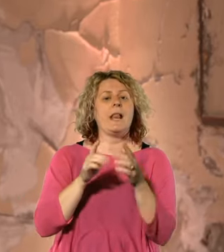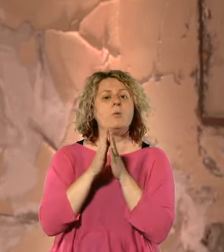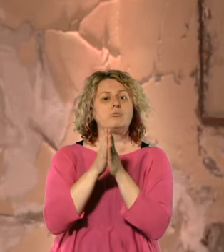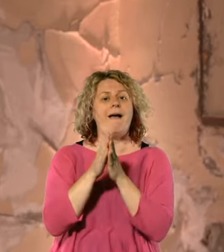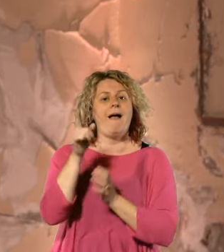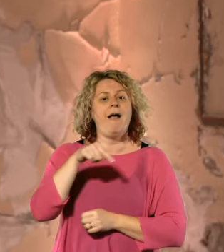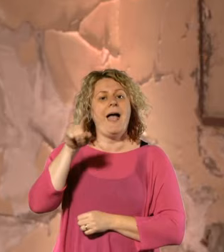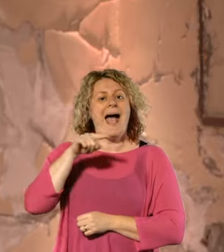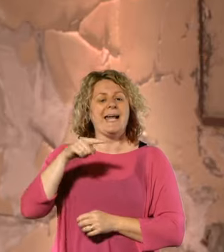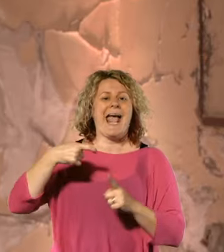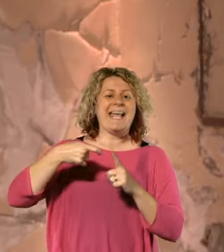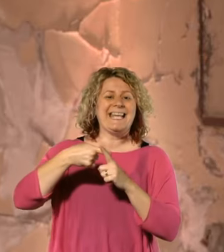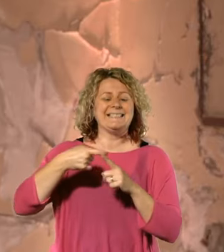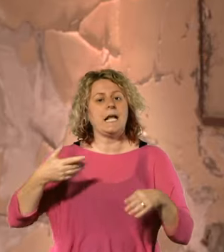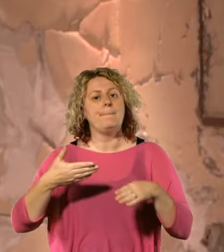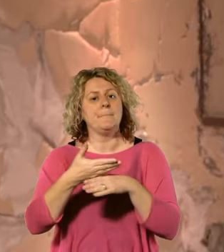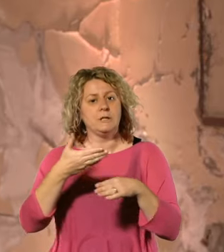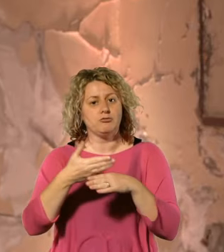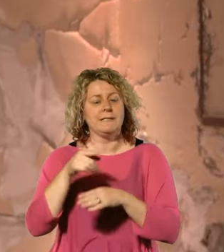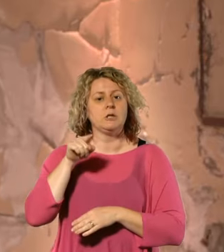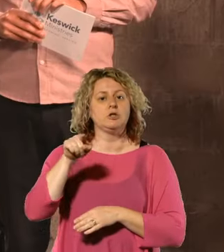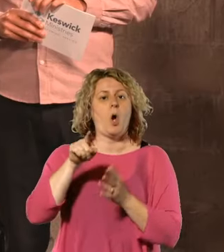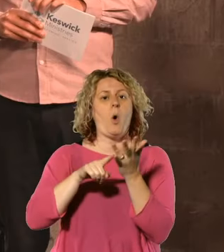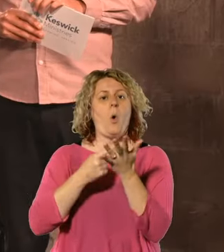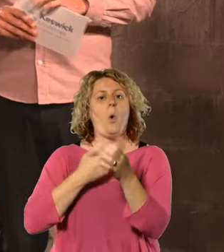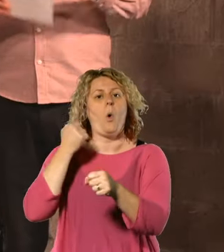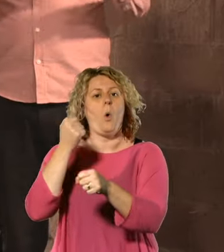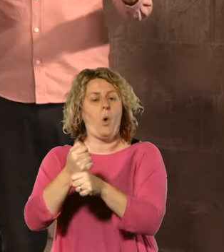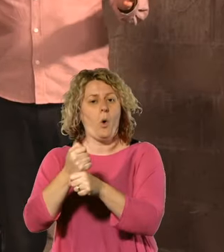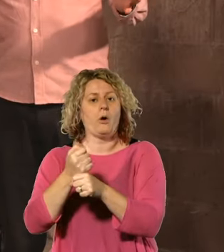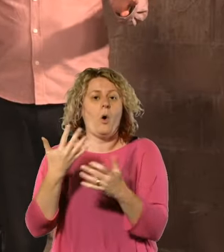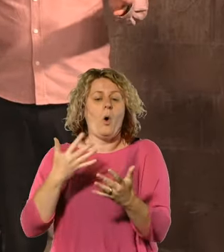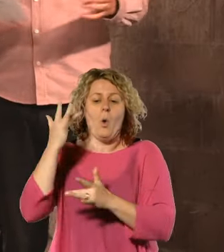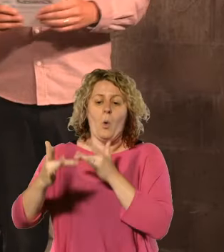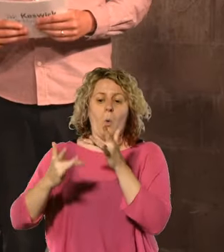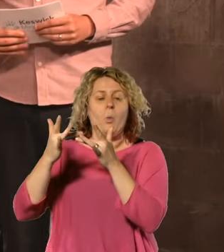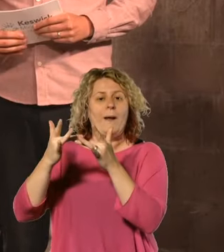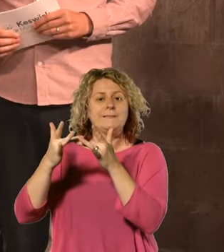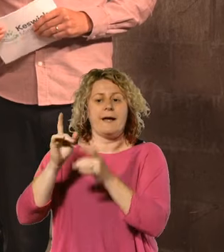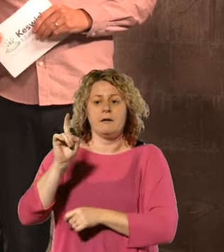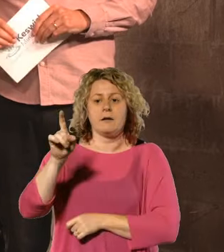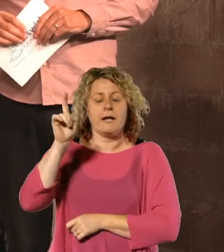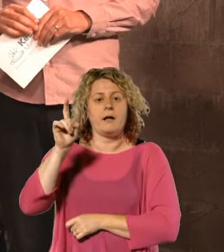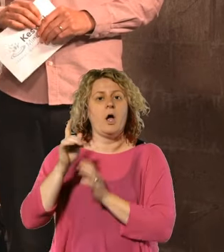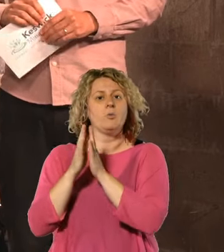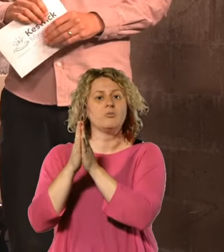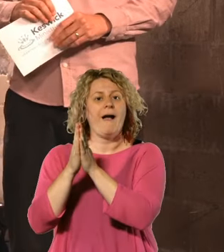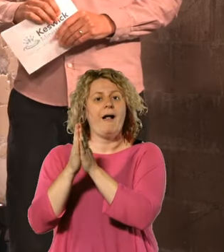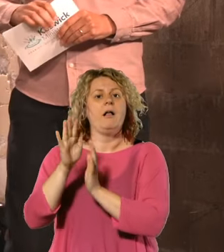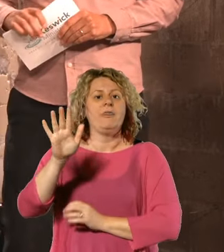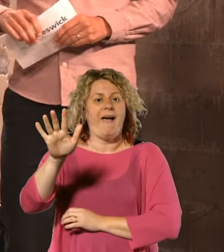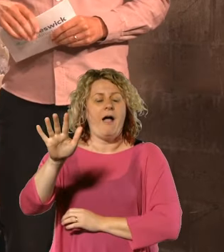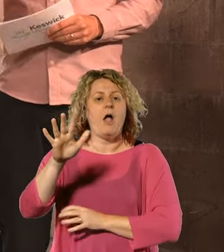prayer@keswickministries.org and see the prayer page on our Keswick website. We're going to close our time together this evening